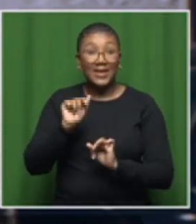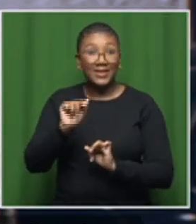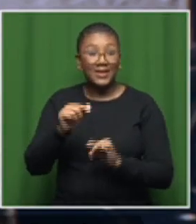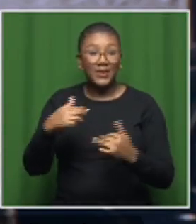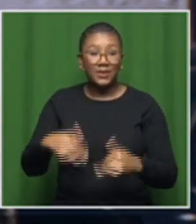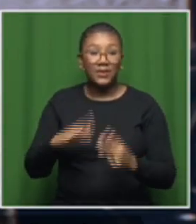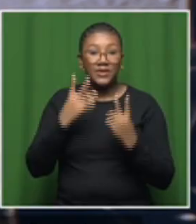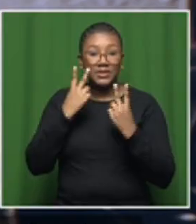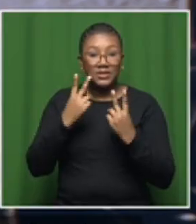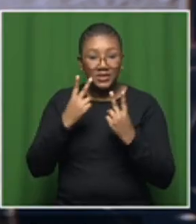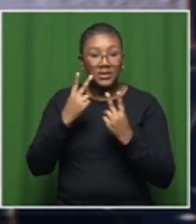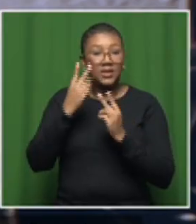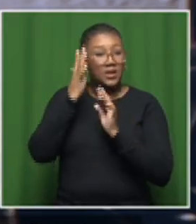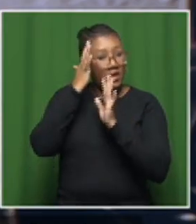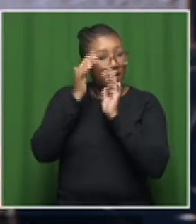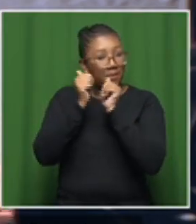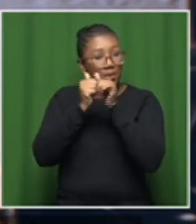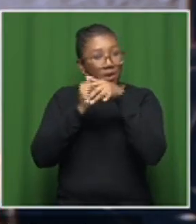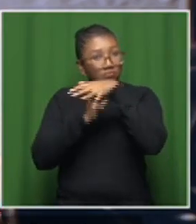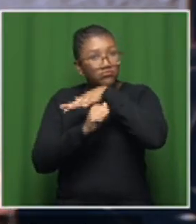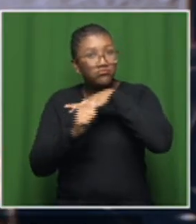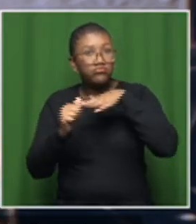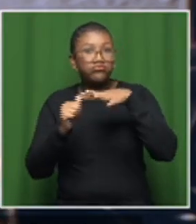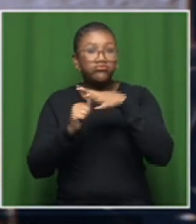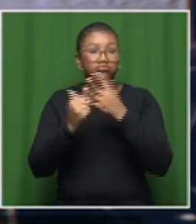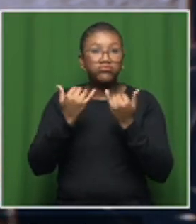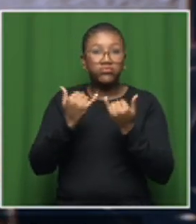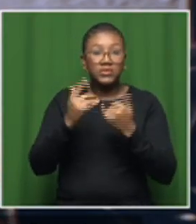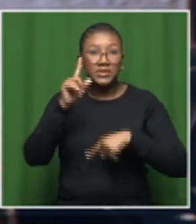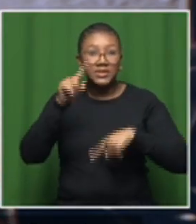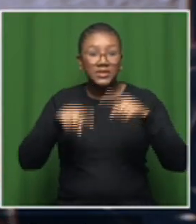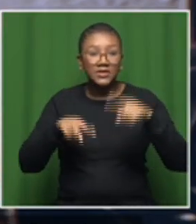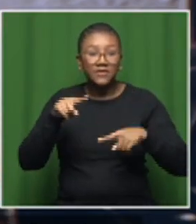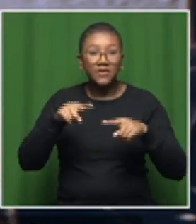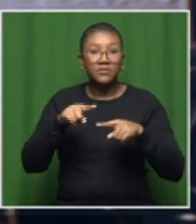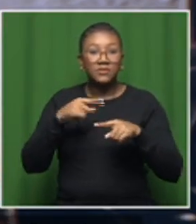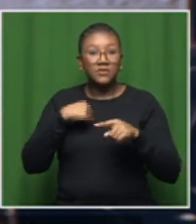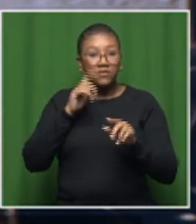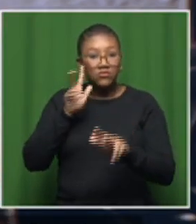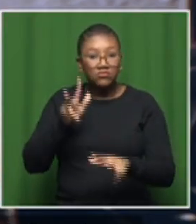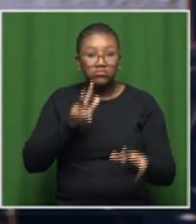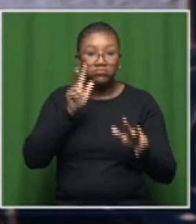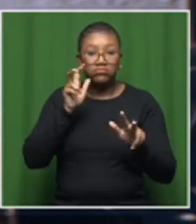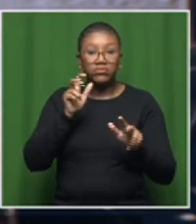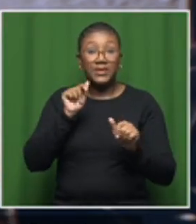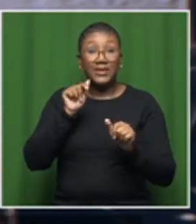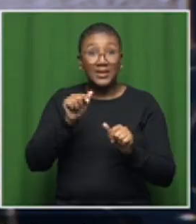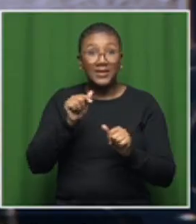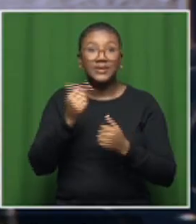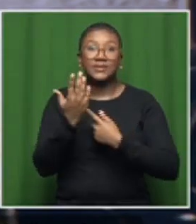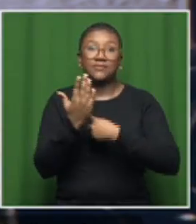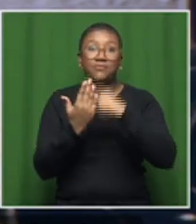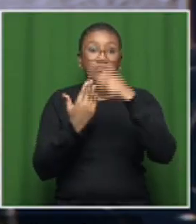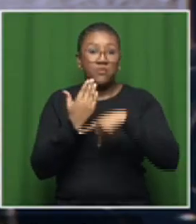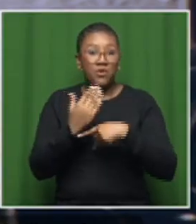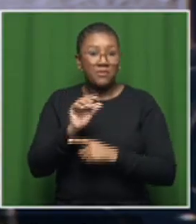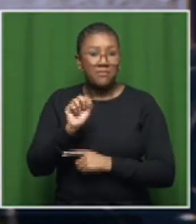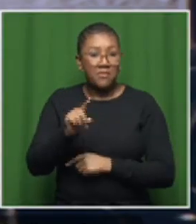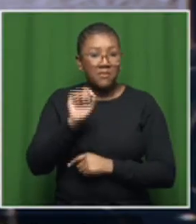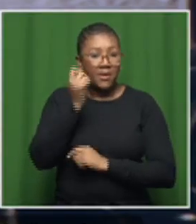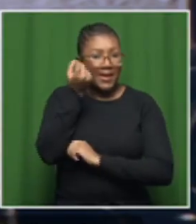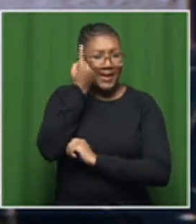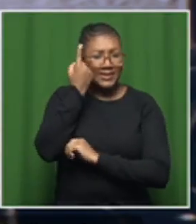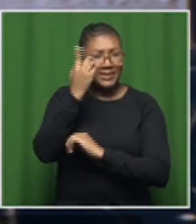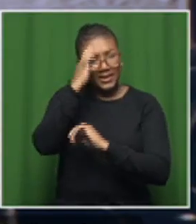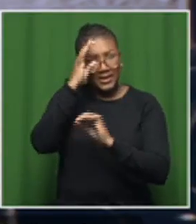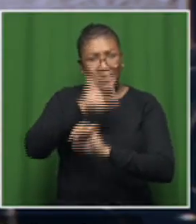increase in neurodiversity around the world. Yeah. And essentially what a program like this allows you to do is to understand how your brain